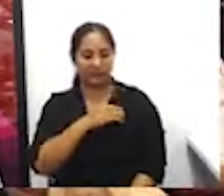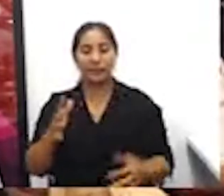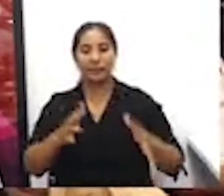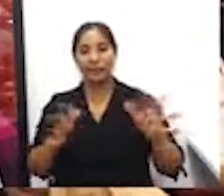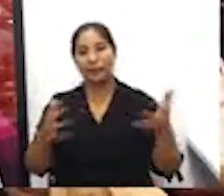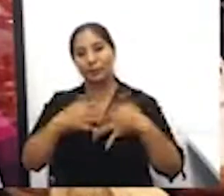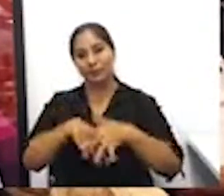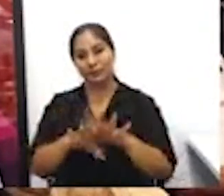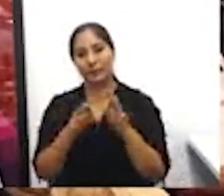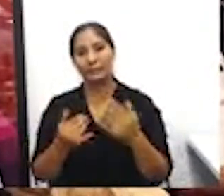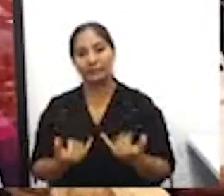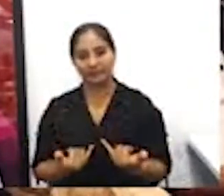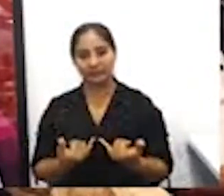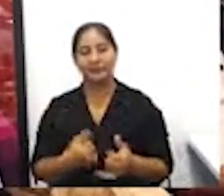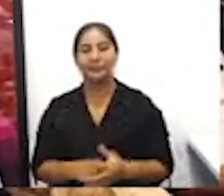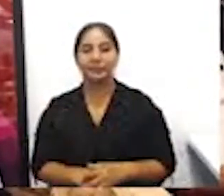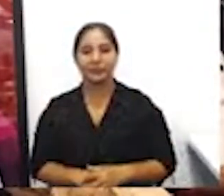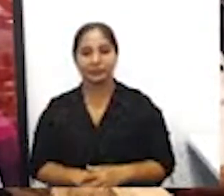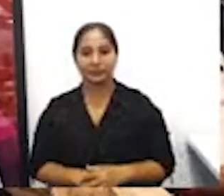and I was a journalist,